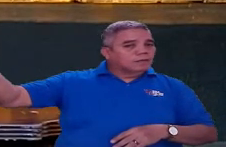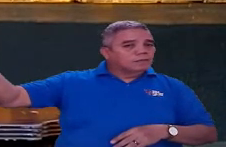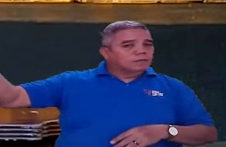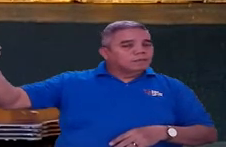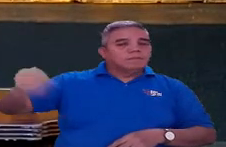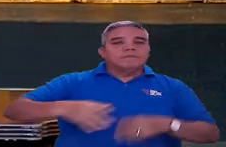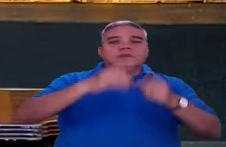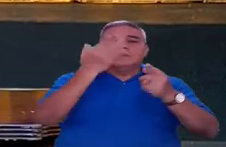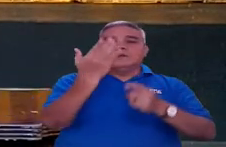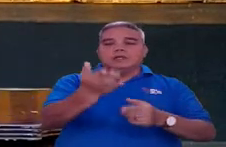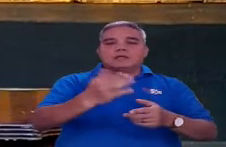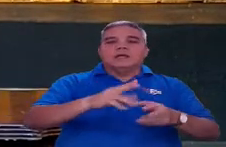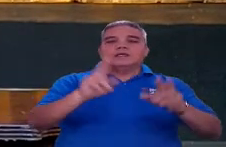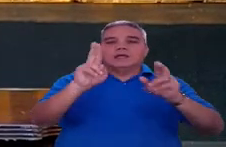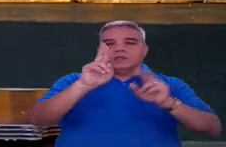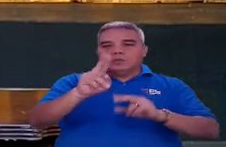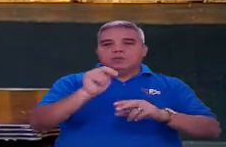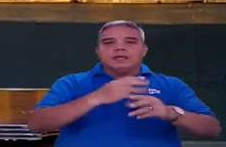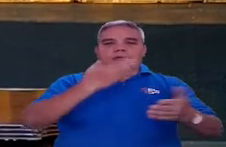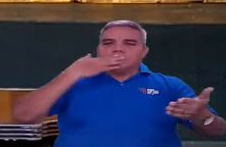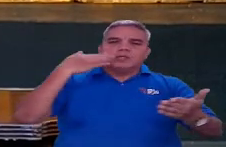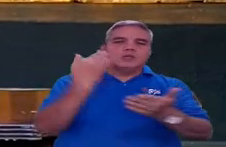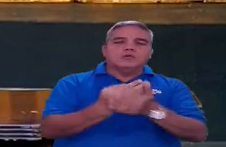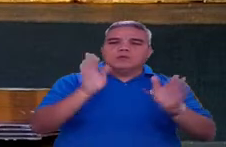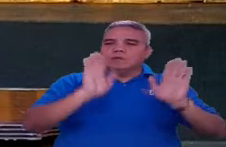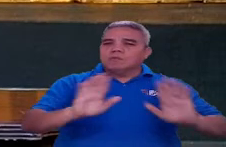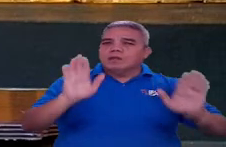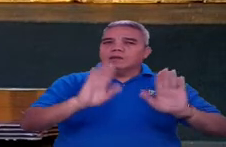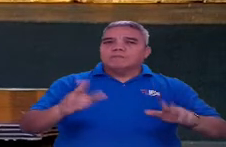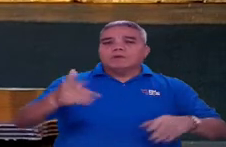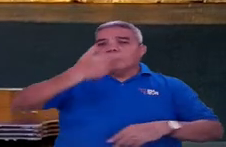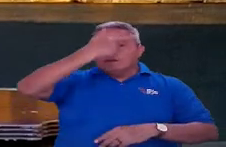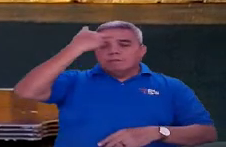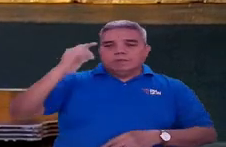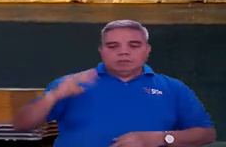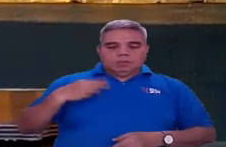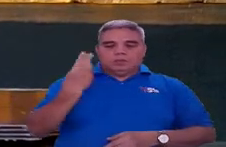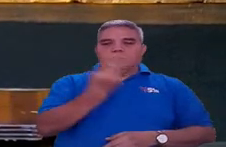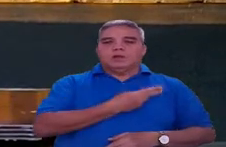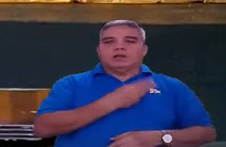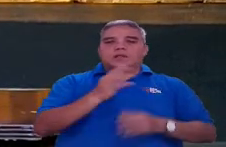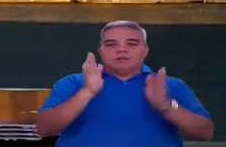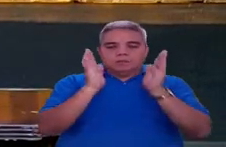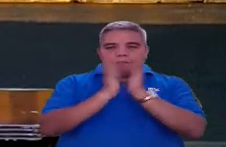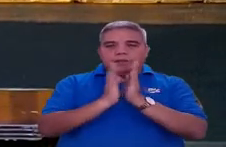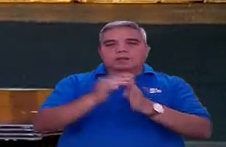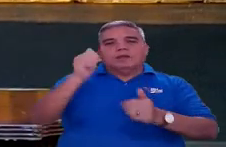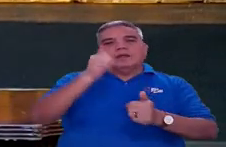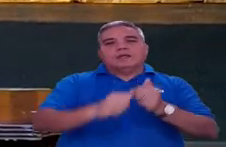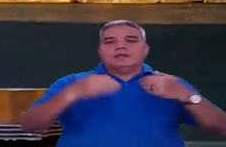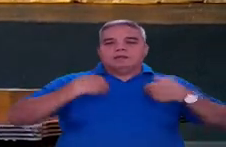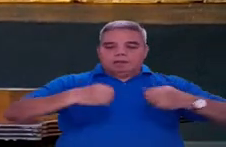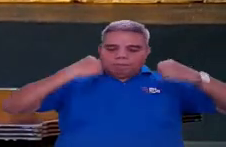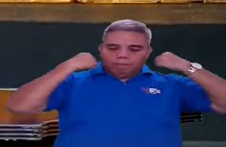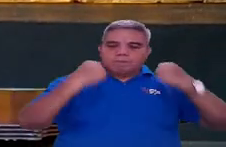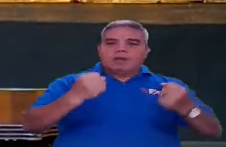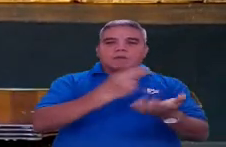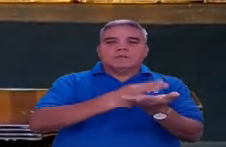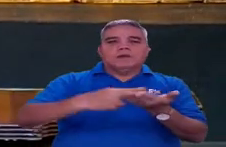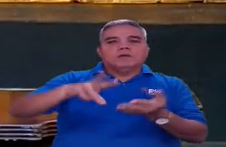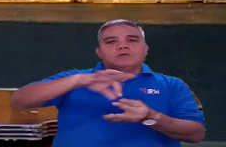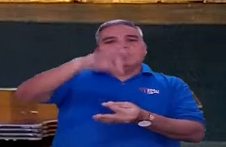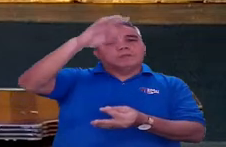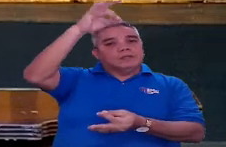This is a unique in nature and operations because we are going to operate in the power of the Holy Spirit